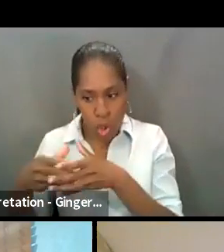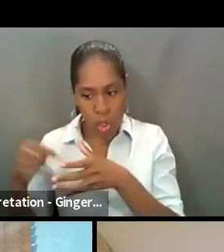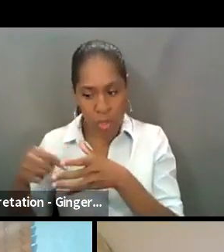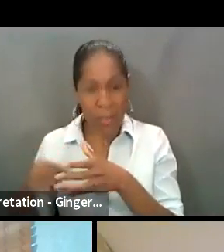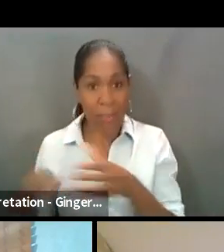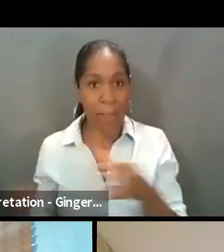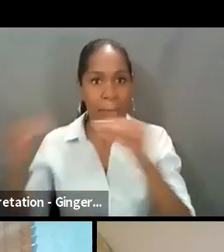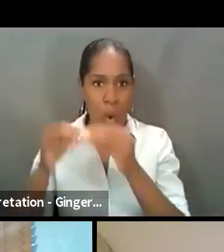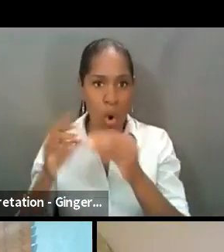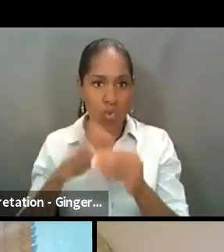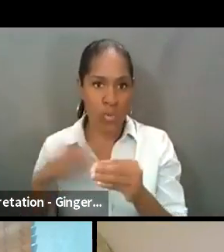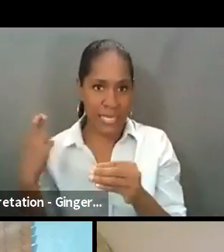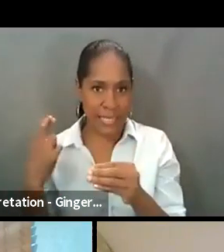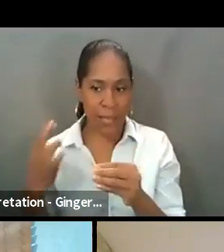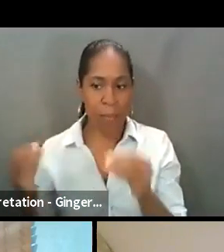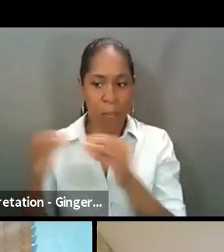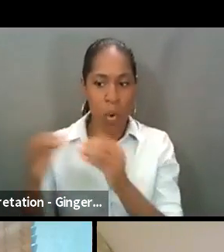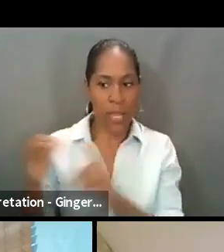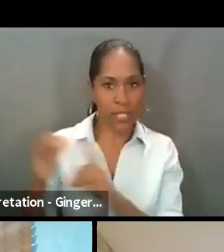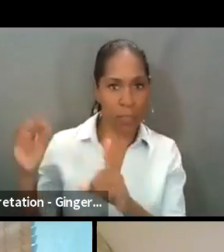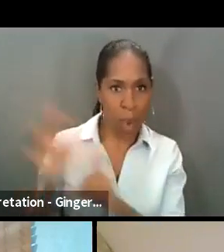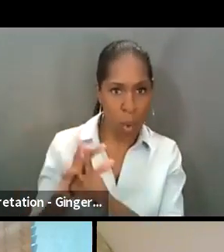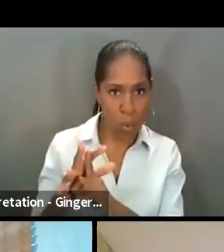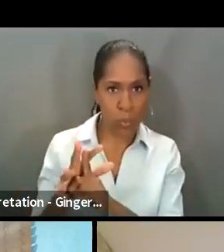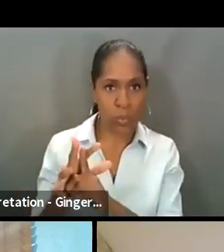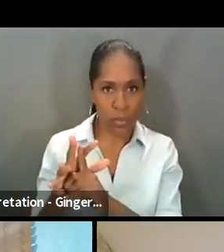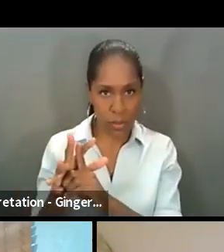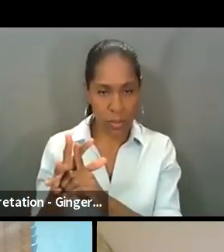to the elements, and